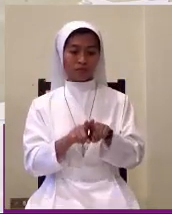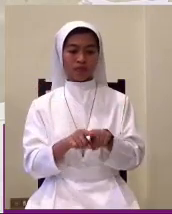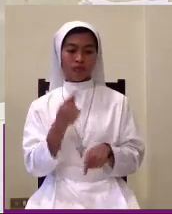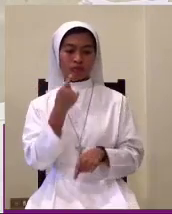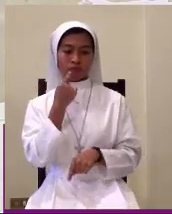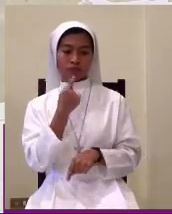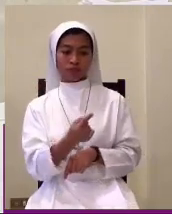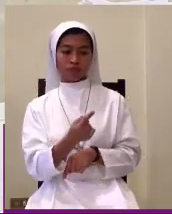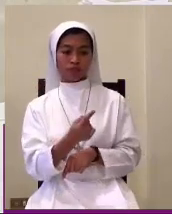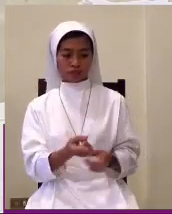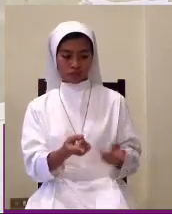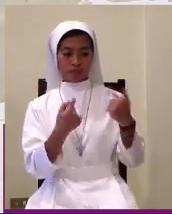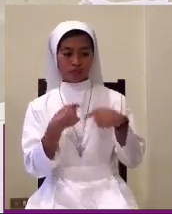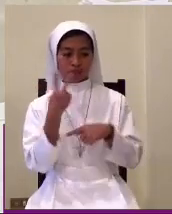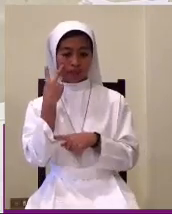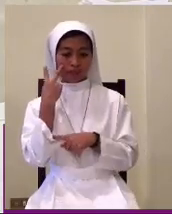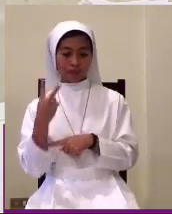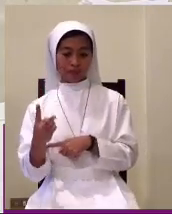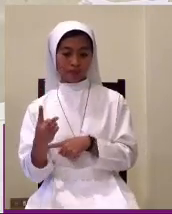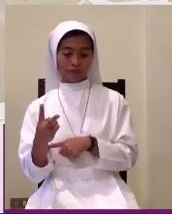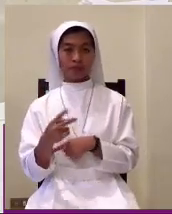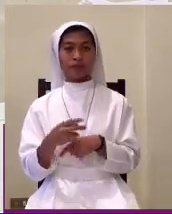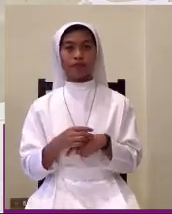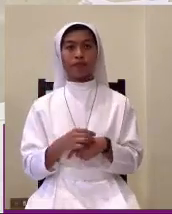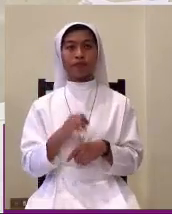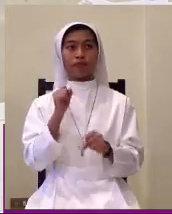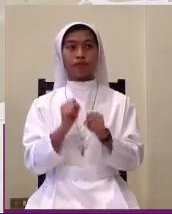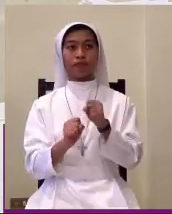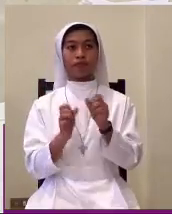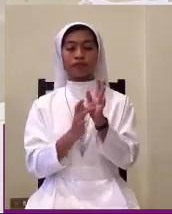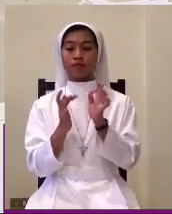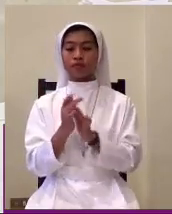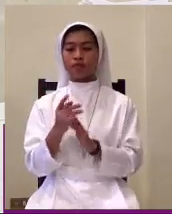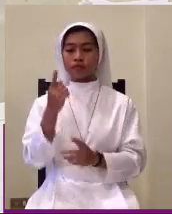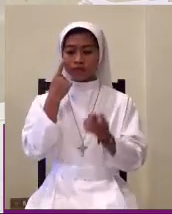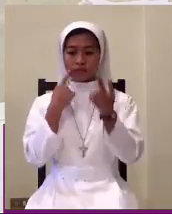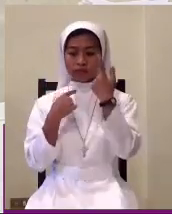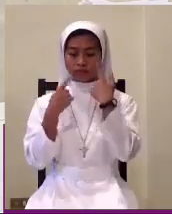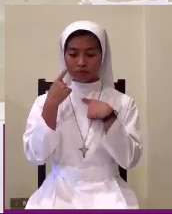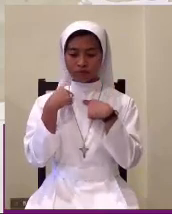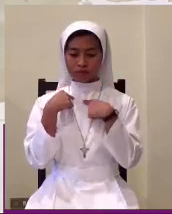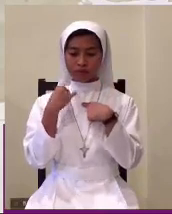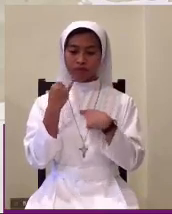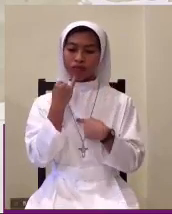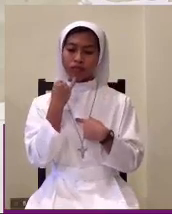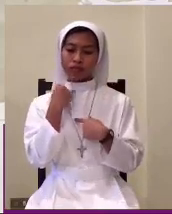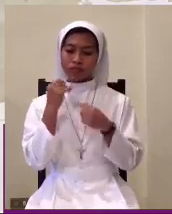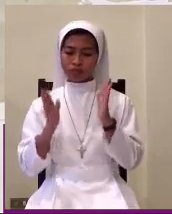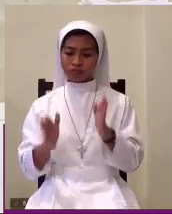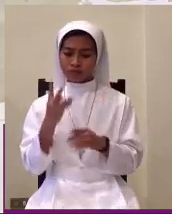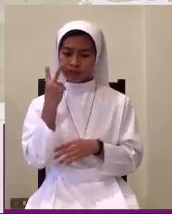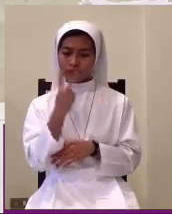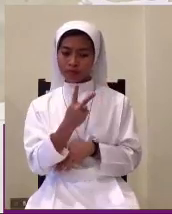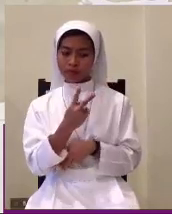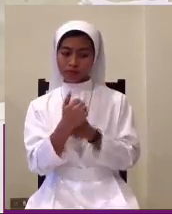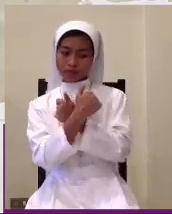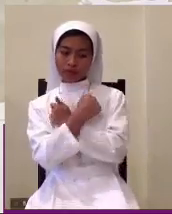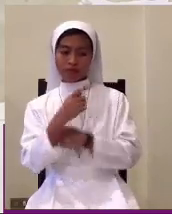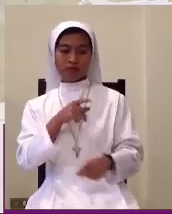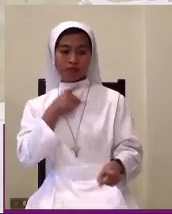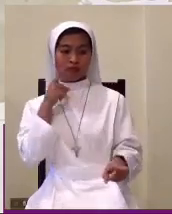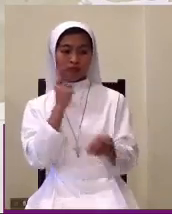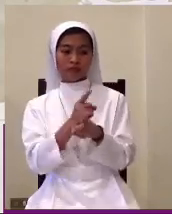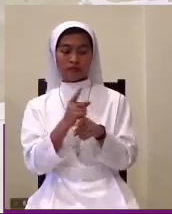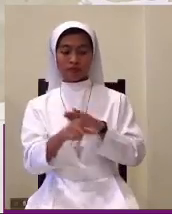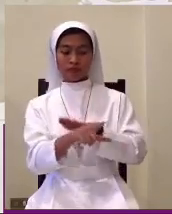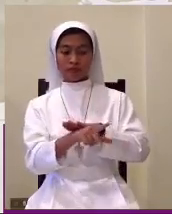see." And Jesus wept. So the Jews said, "See how he loved him." But some of